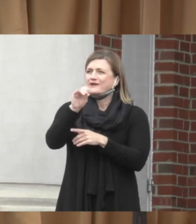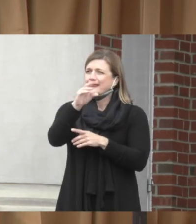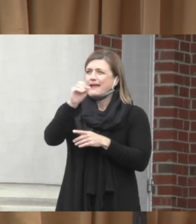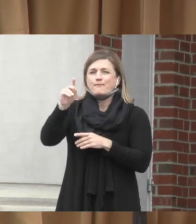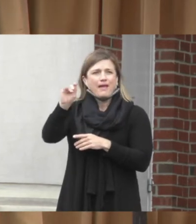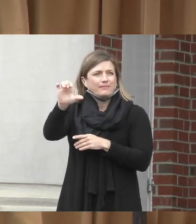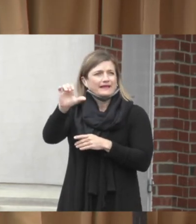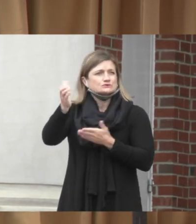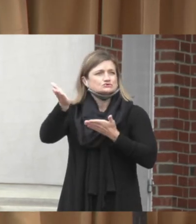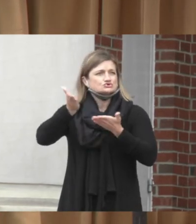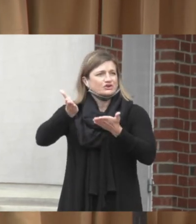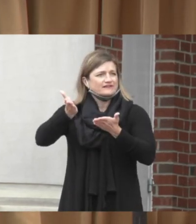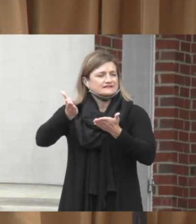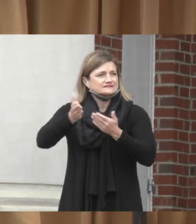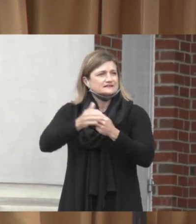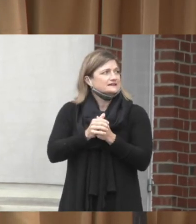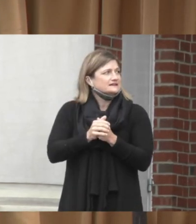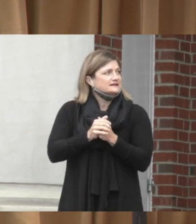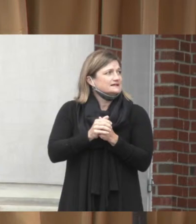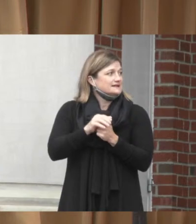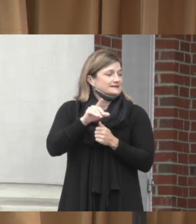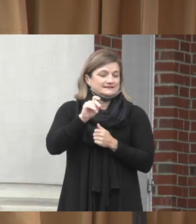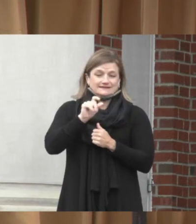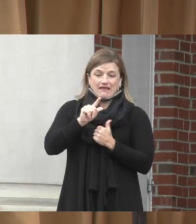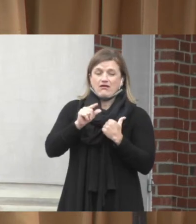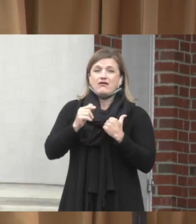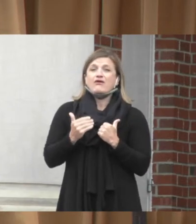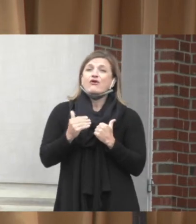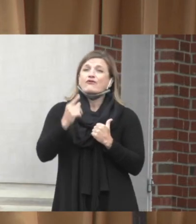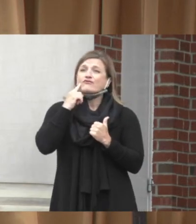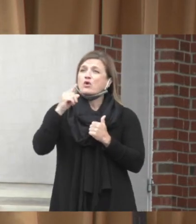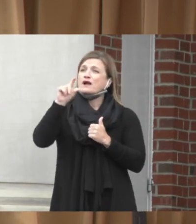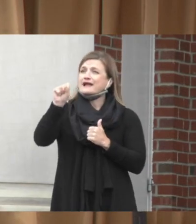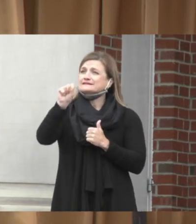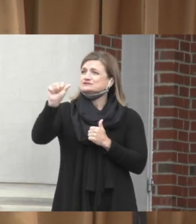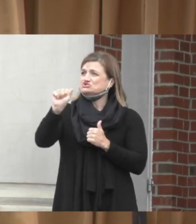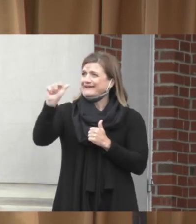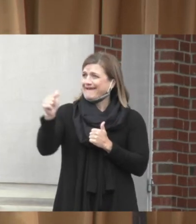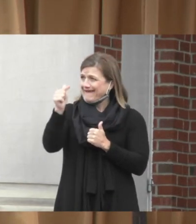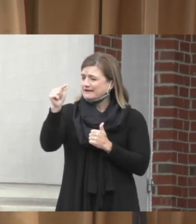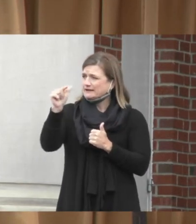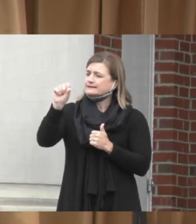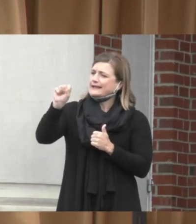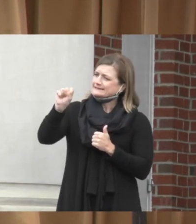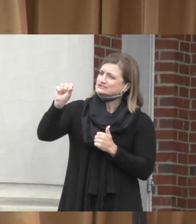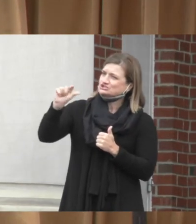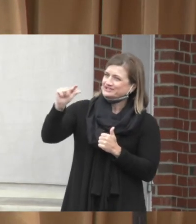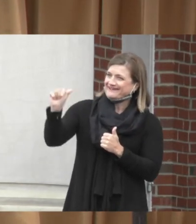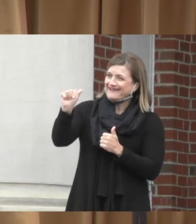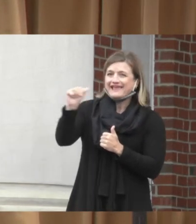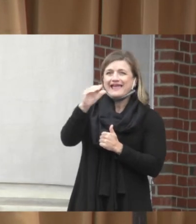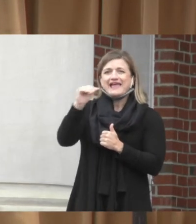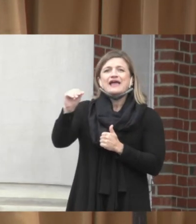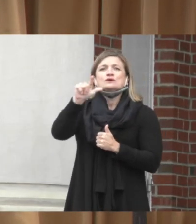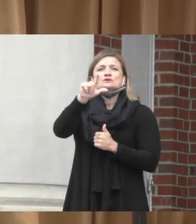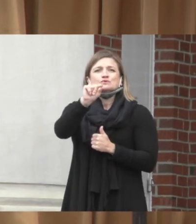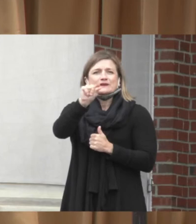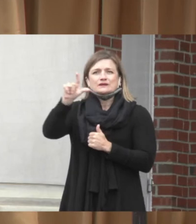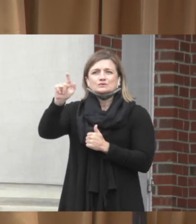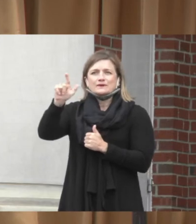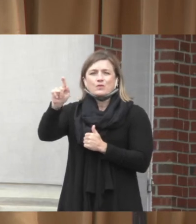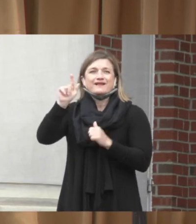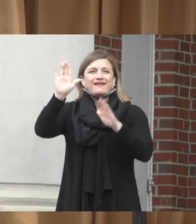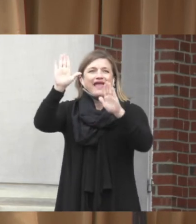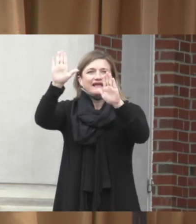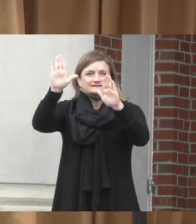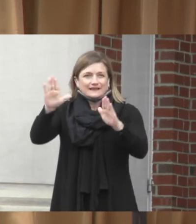Devisha Patel, Student Government Association Vice President, and also the 2021 Academic Excellence